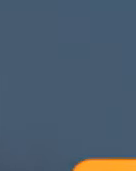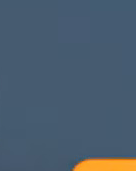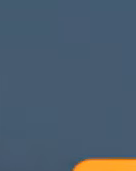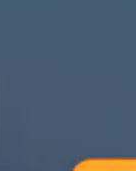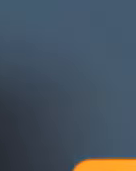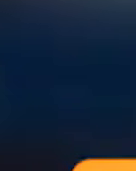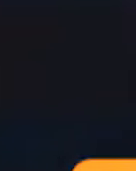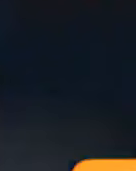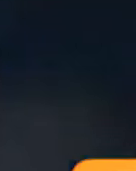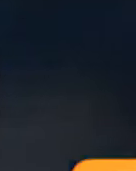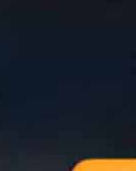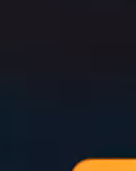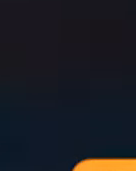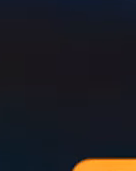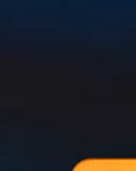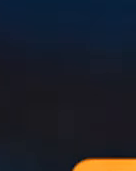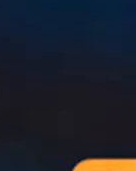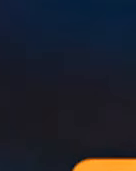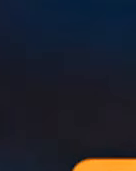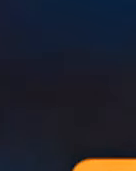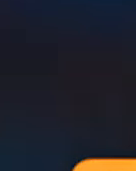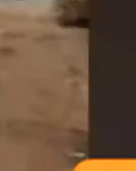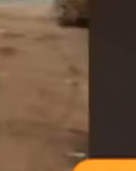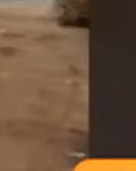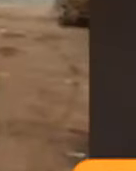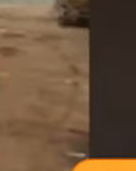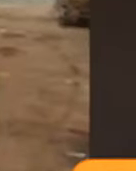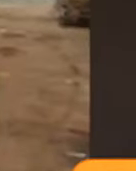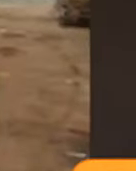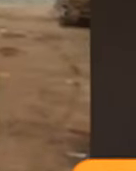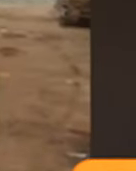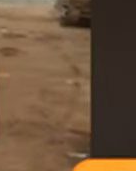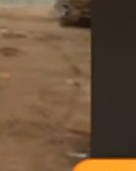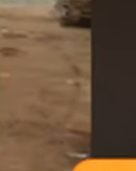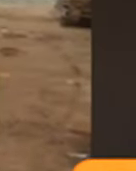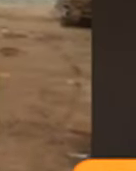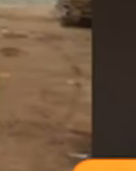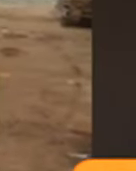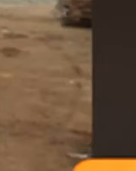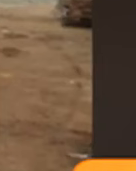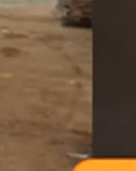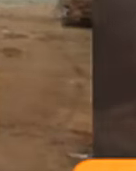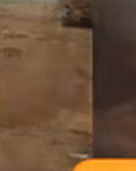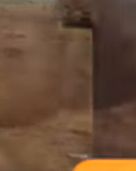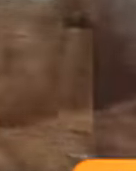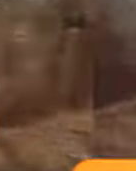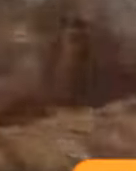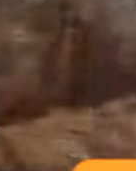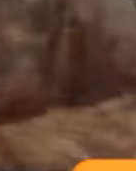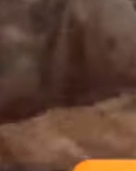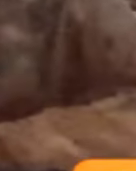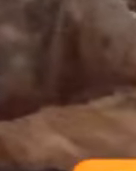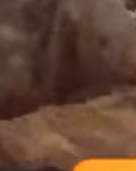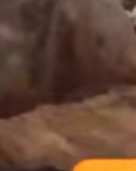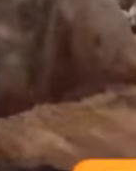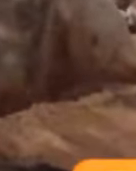from a friend. Yes. And Kopeshe, then when I sell, I will return the money. Okay, so this guy gave me 30